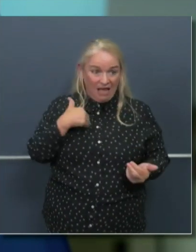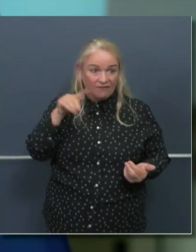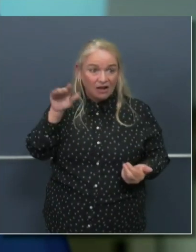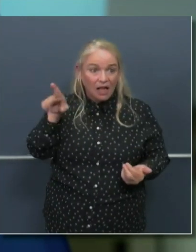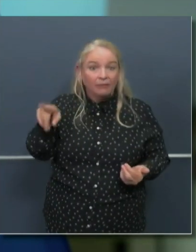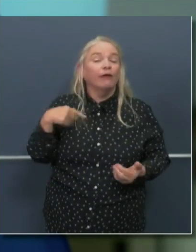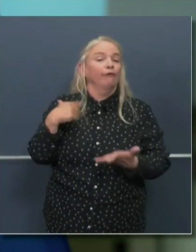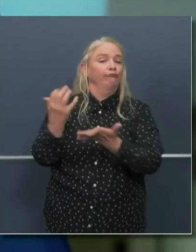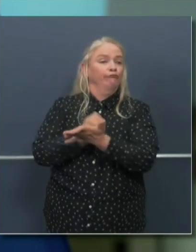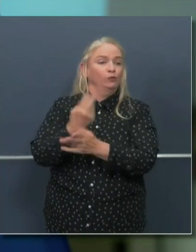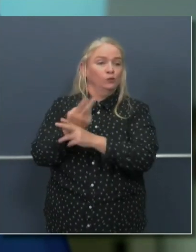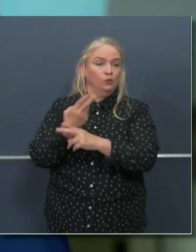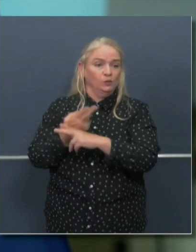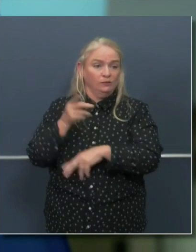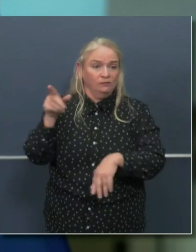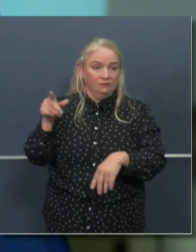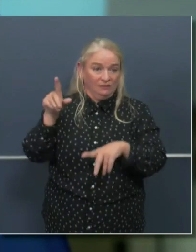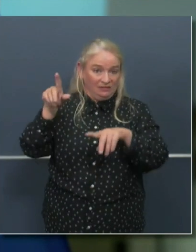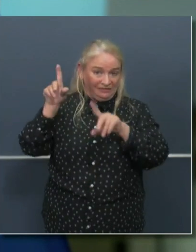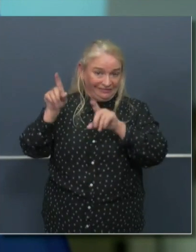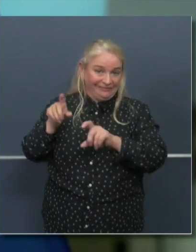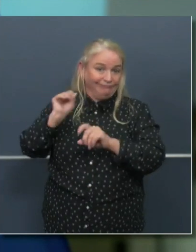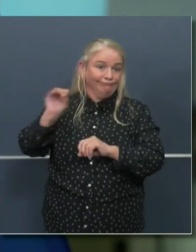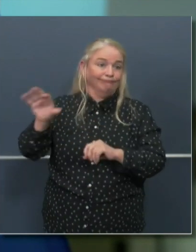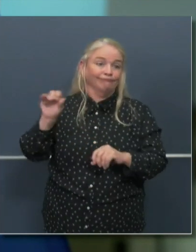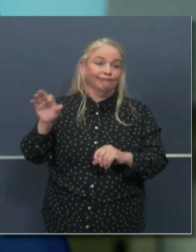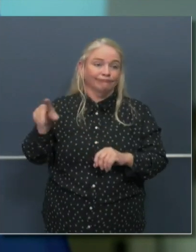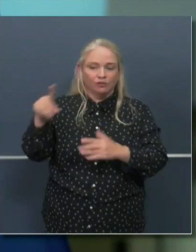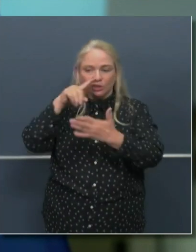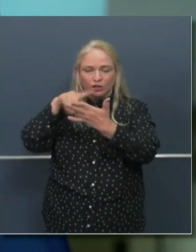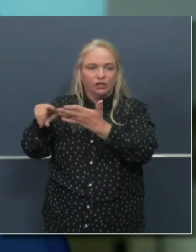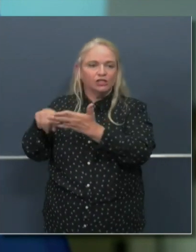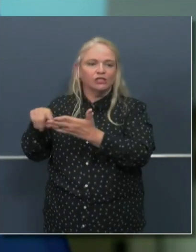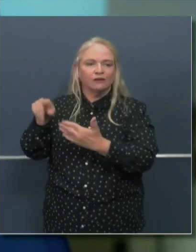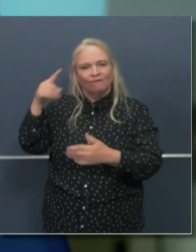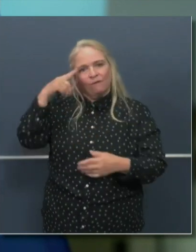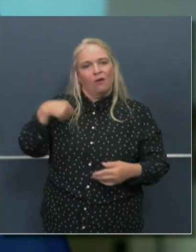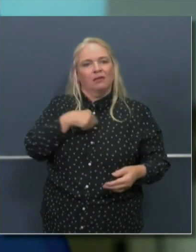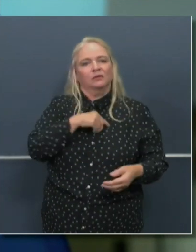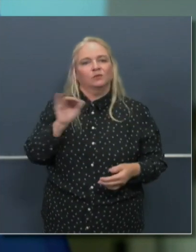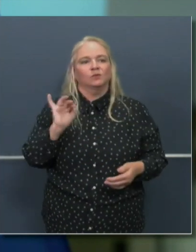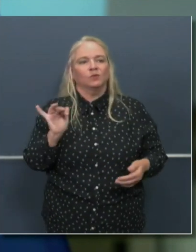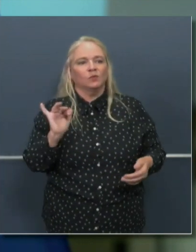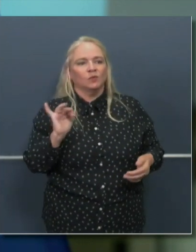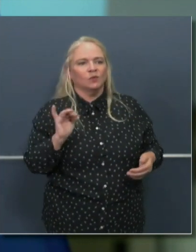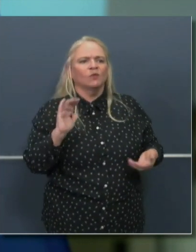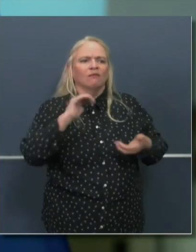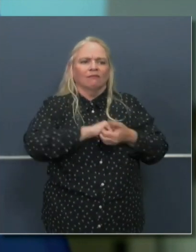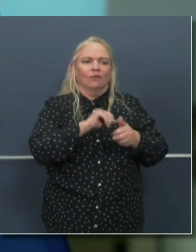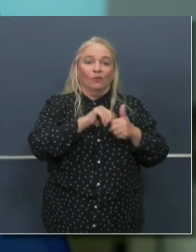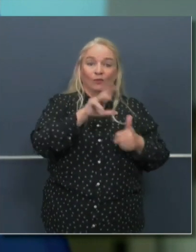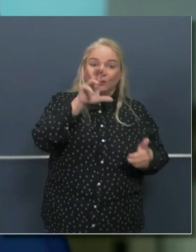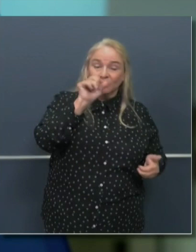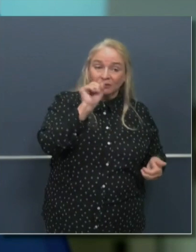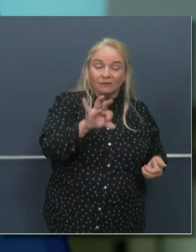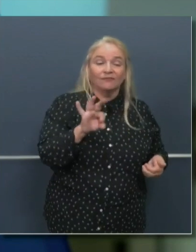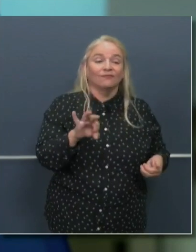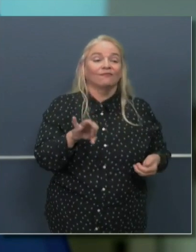working increasingly specifically with BioHub, partnership with UCSF, CG